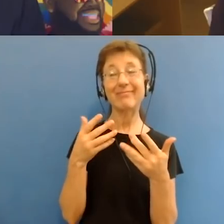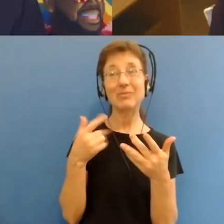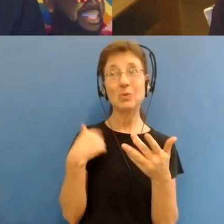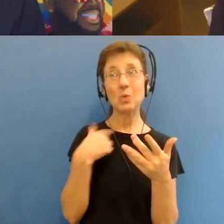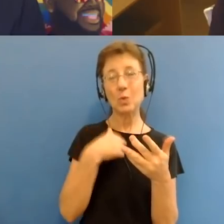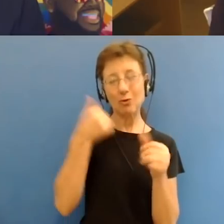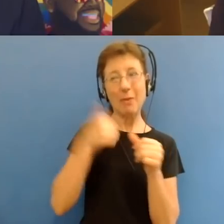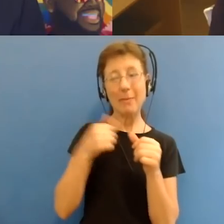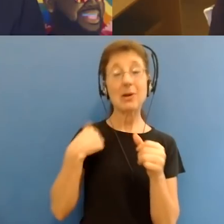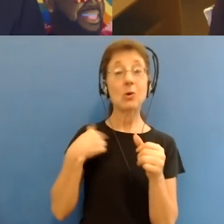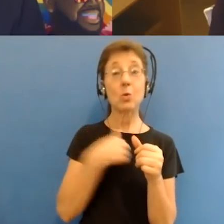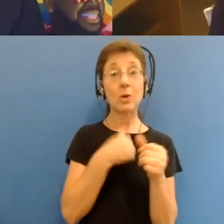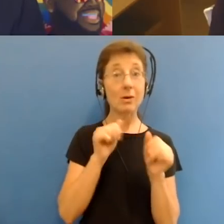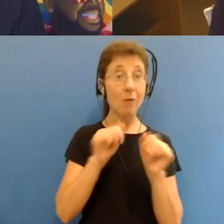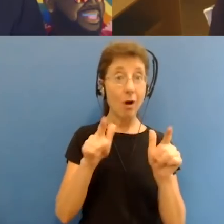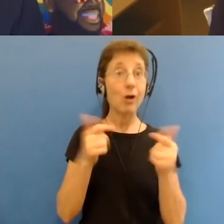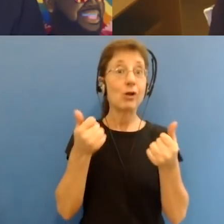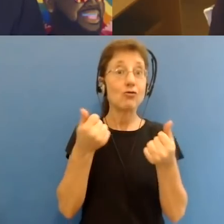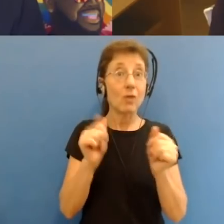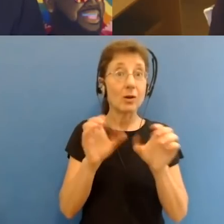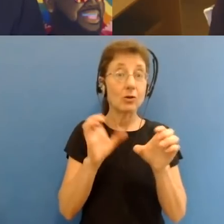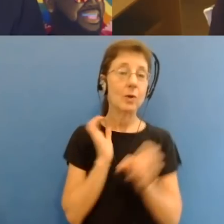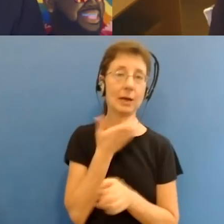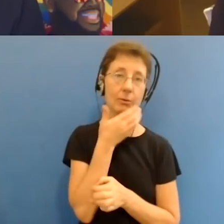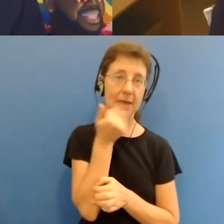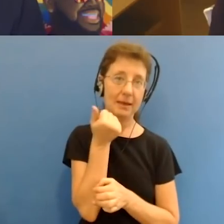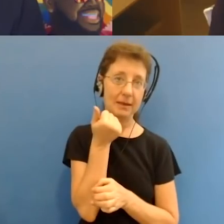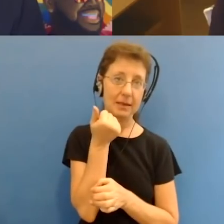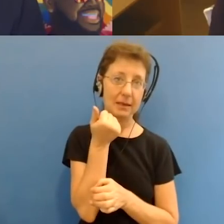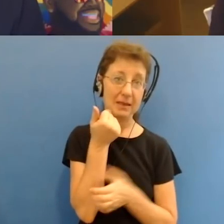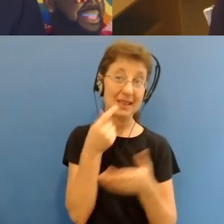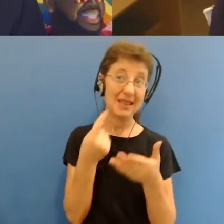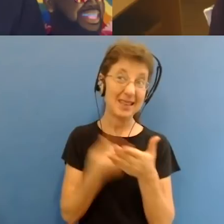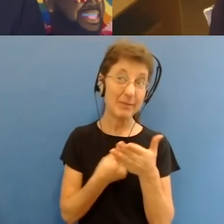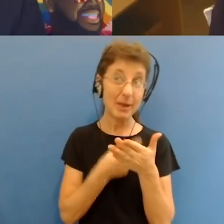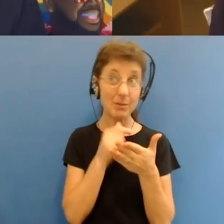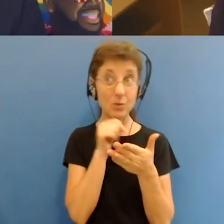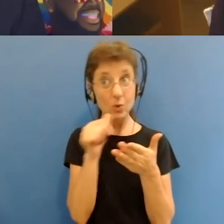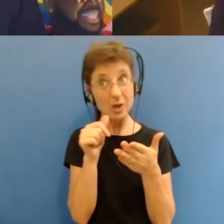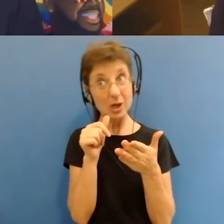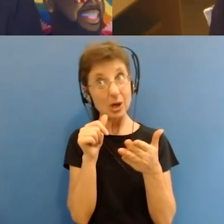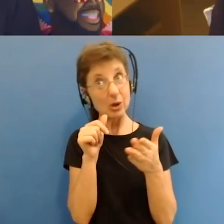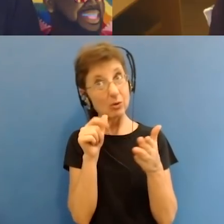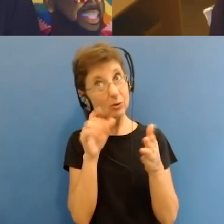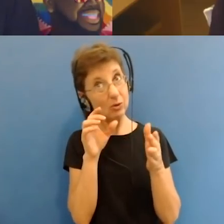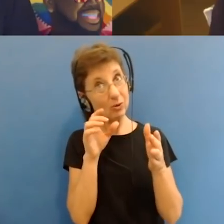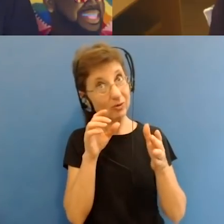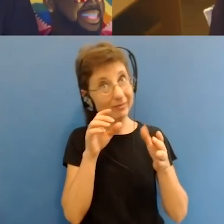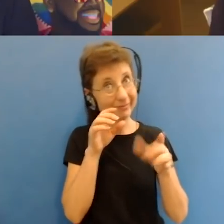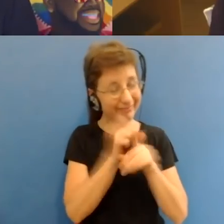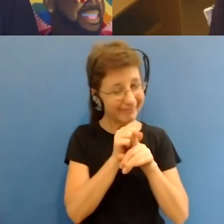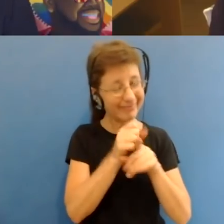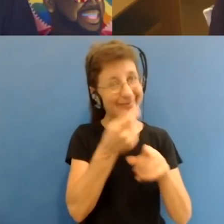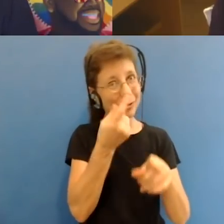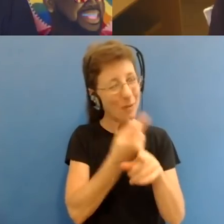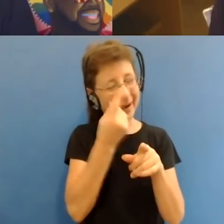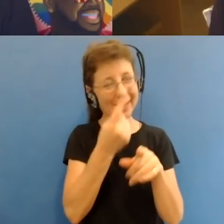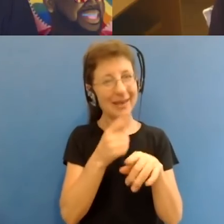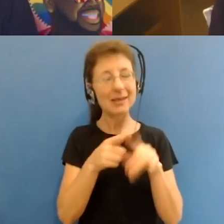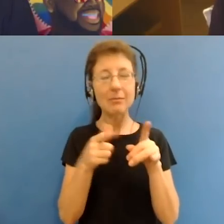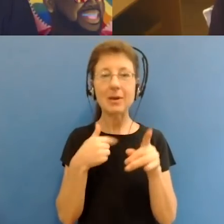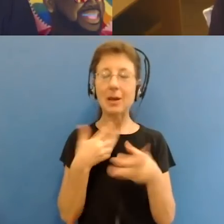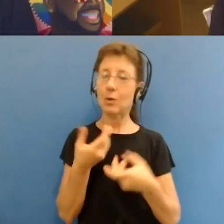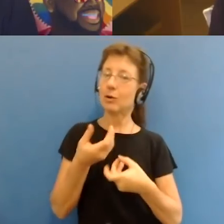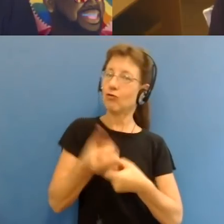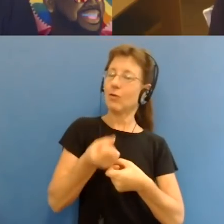trying to do our best. We just don't get it right sometimes, you know. And I want to trust that, you